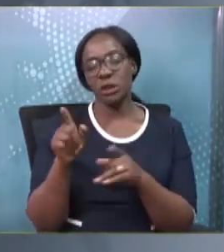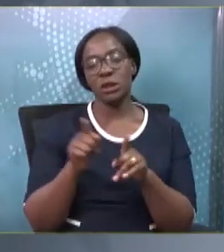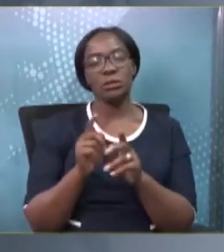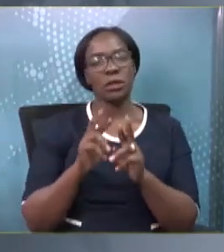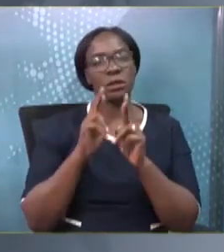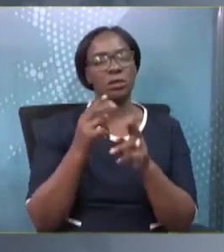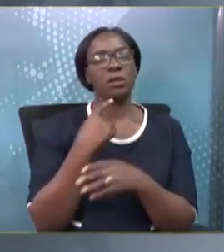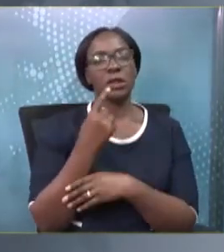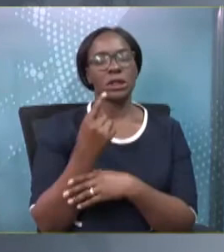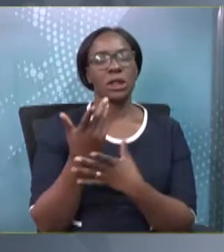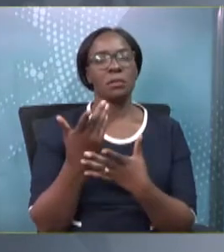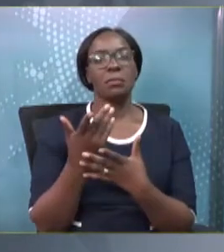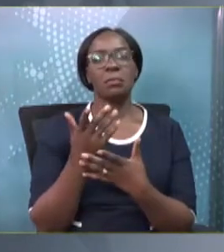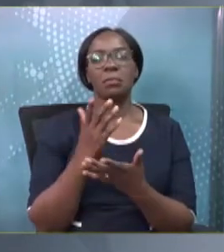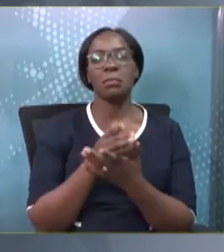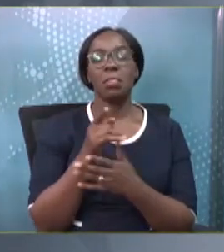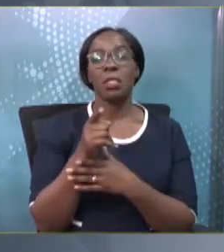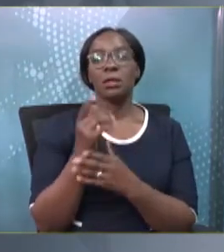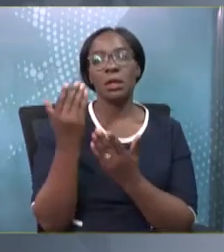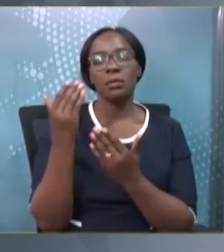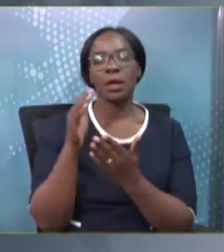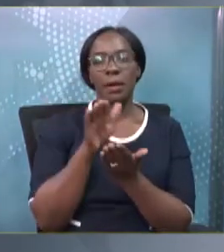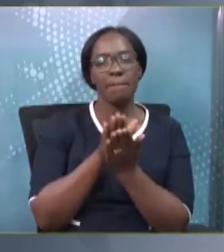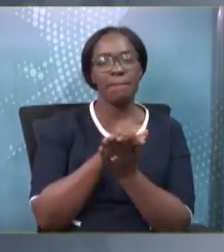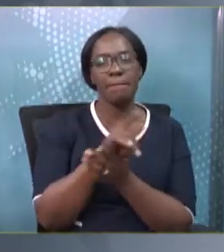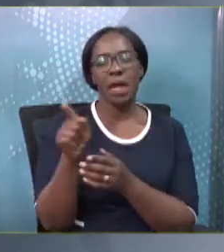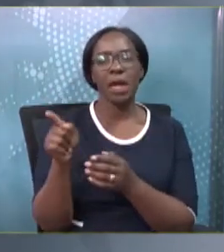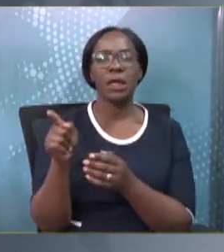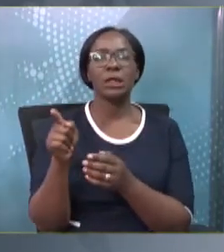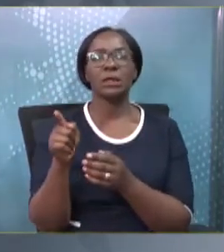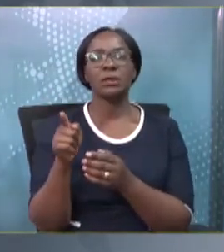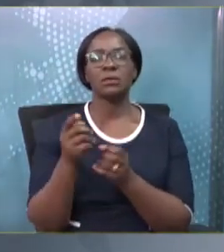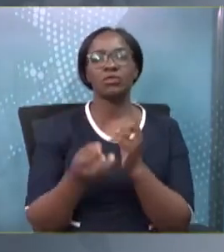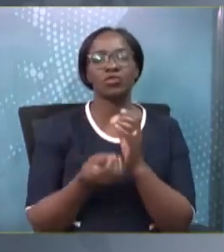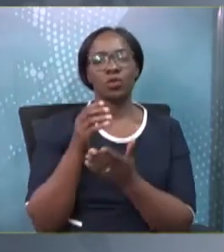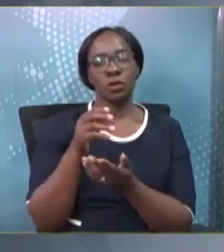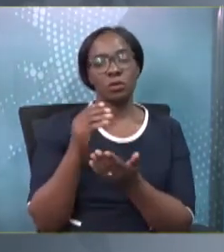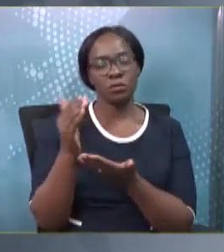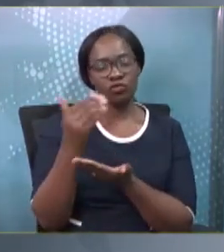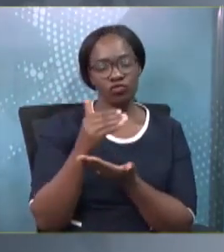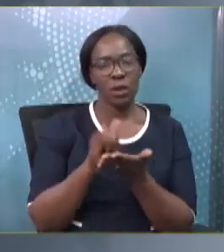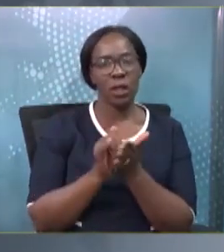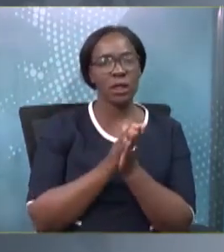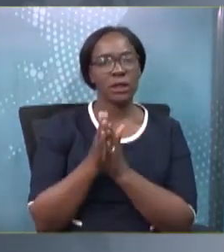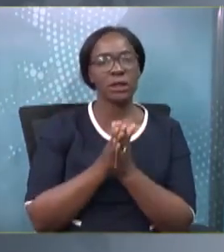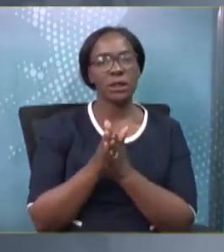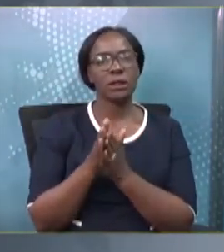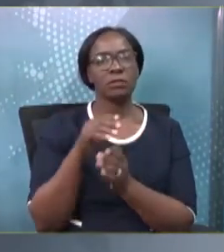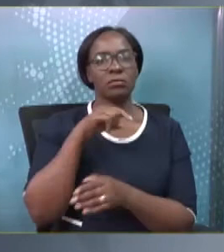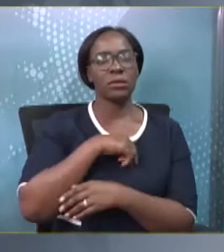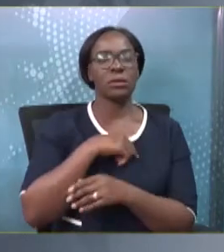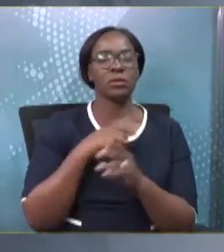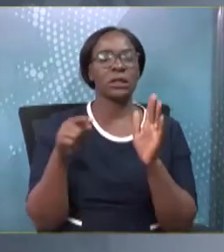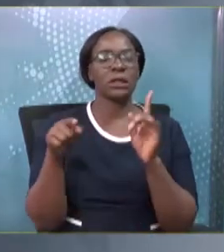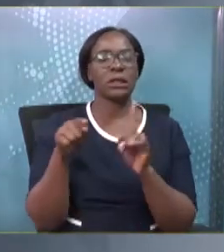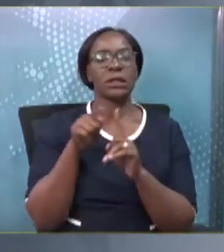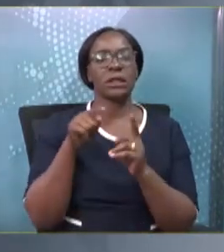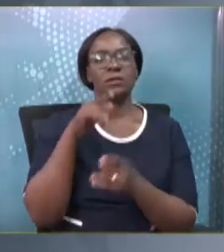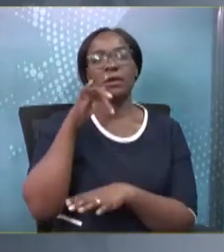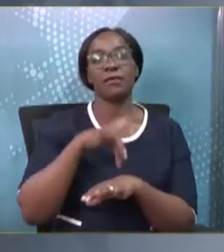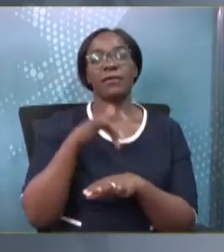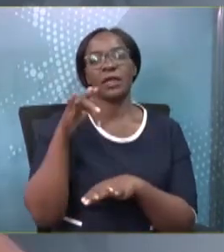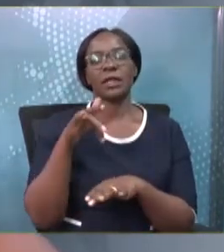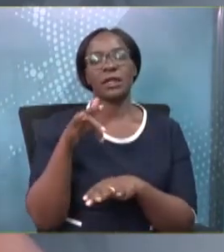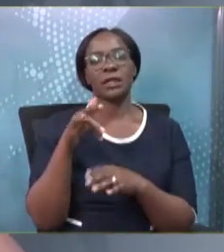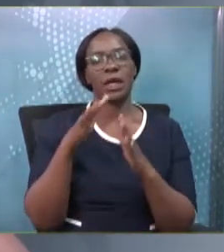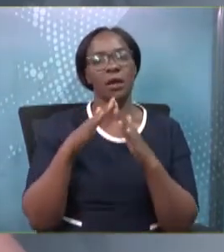report says it expects banks' core source of revenue, which is interest income, mm-hmm. to be negatively affected.